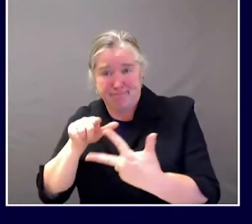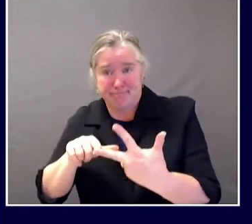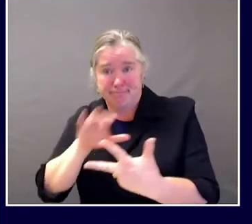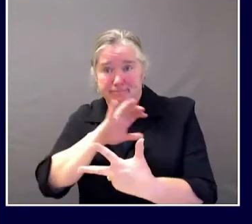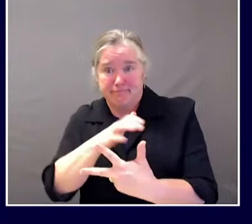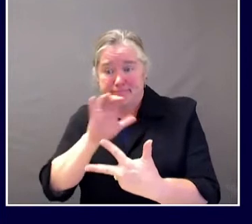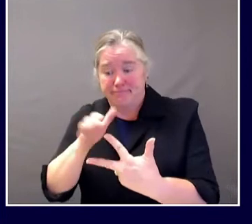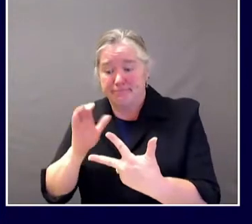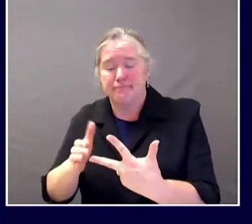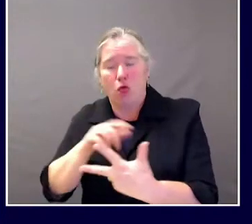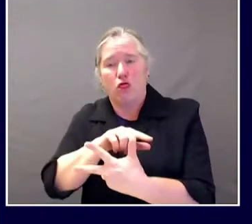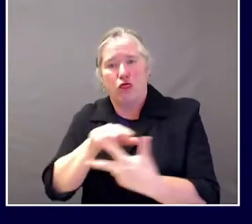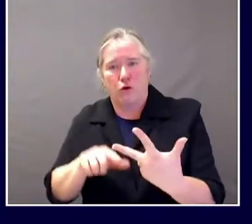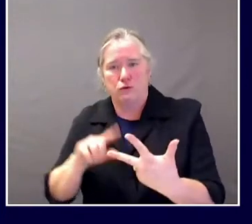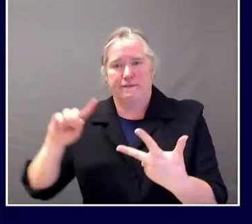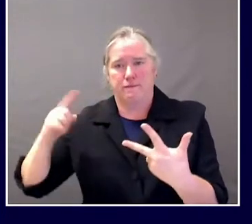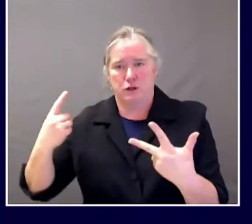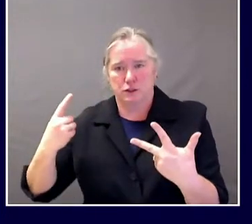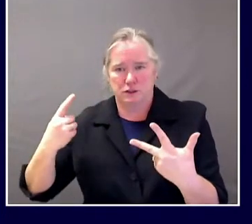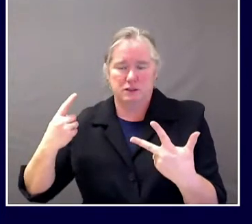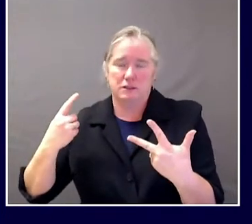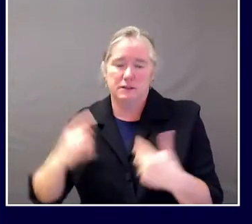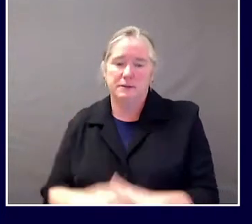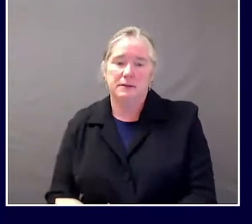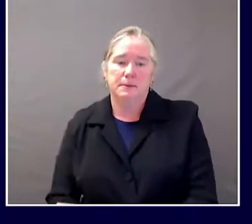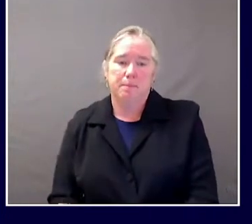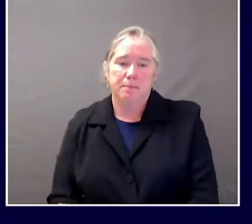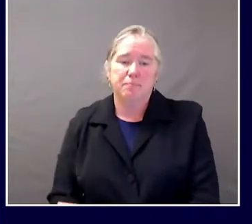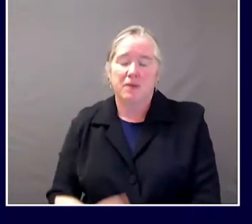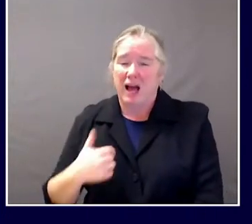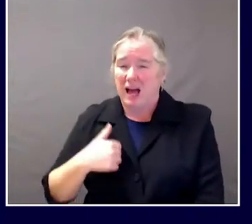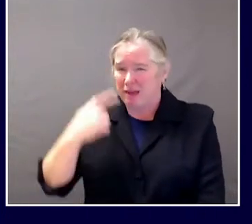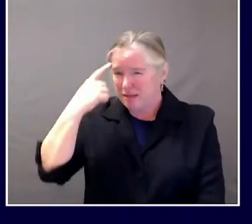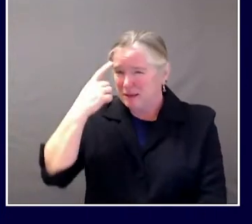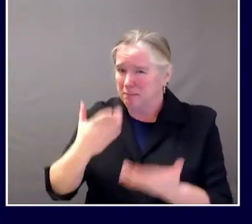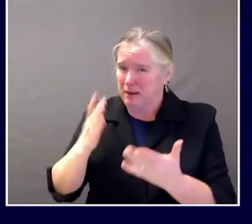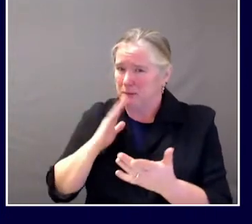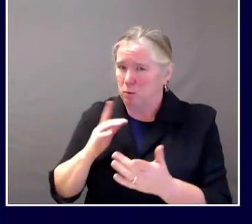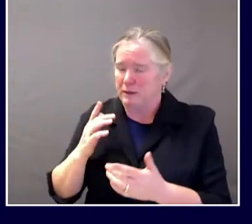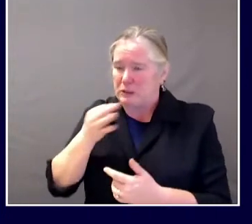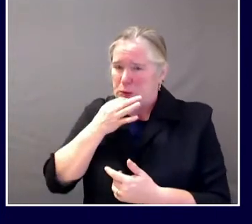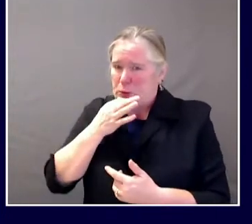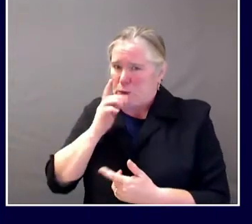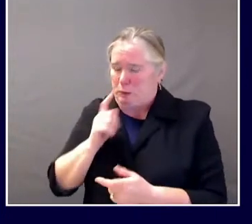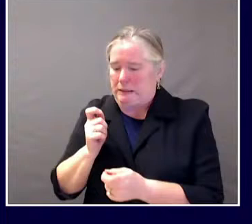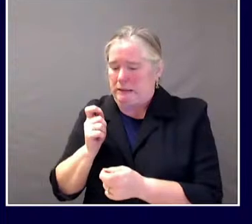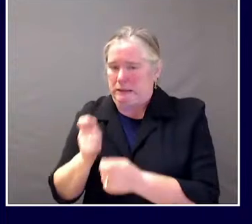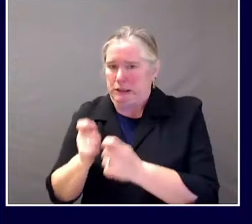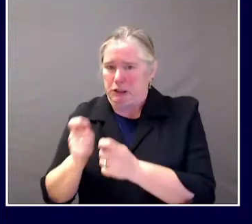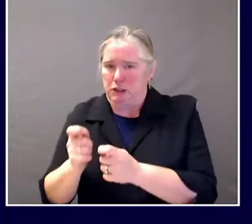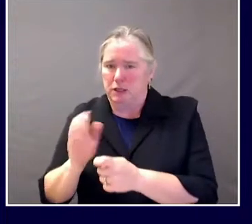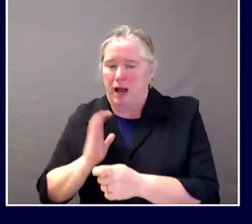we're thinking that through right now, and I foresee us making some changes on that in the very near future.